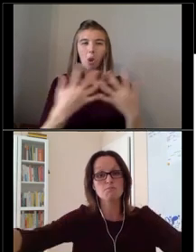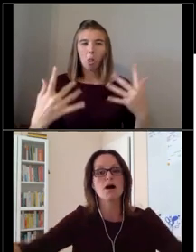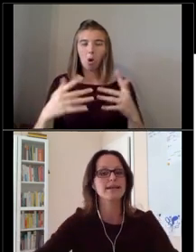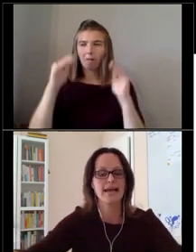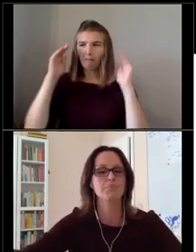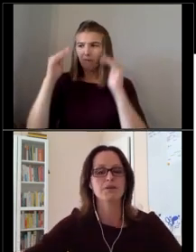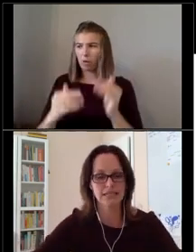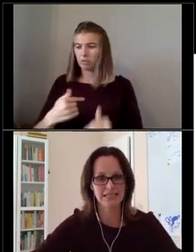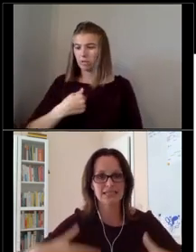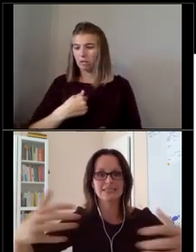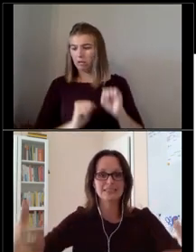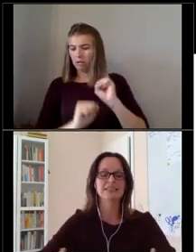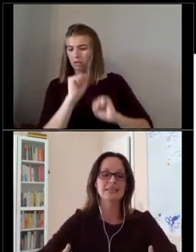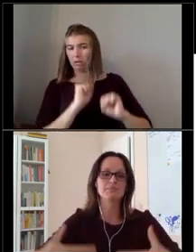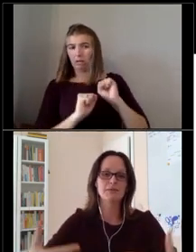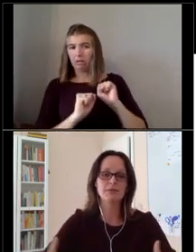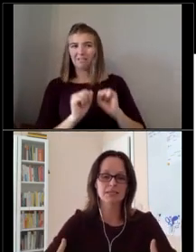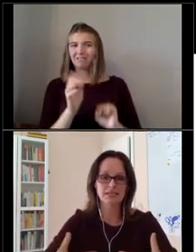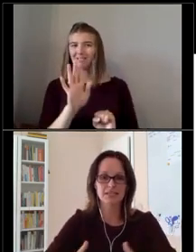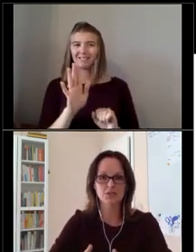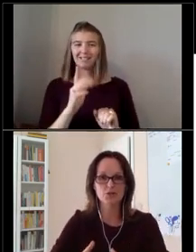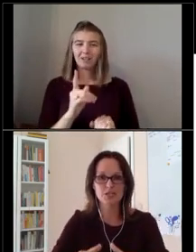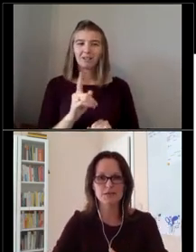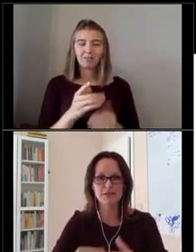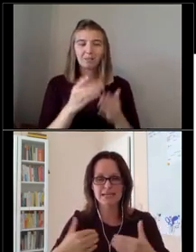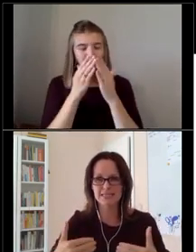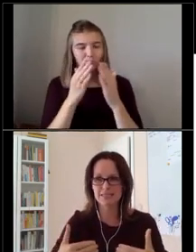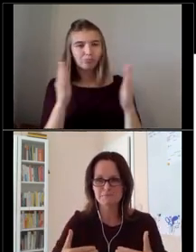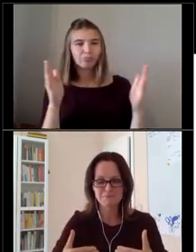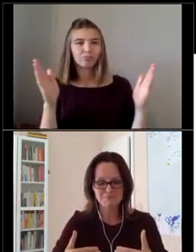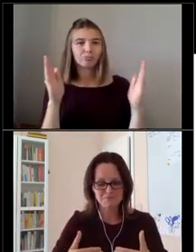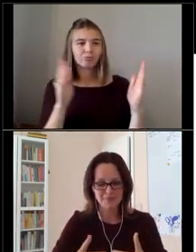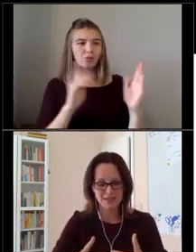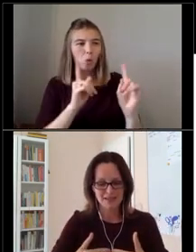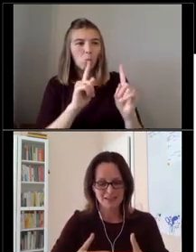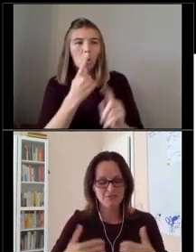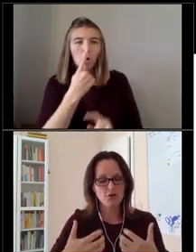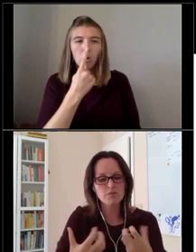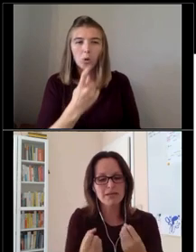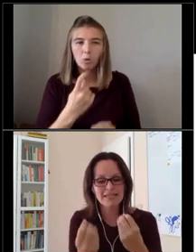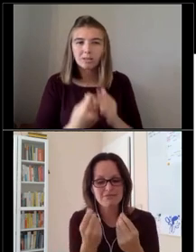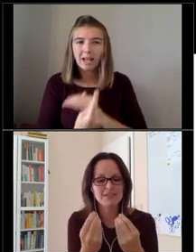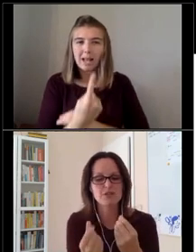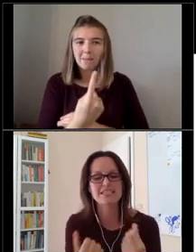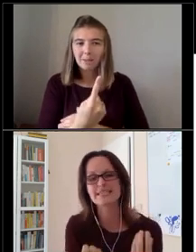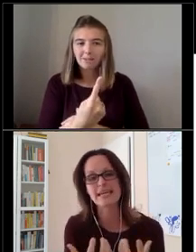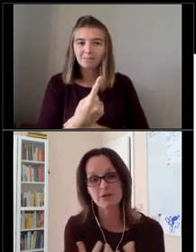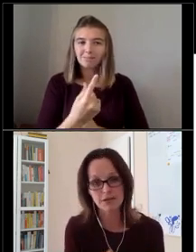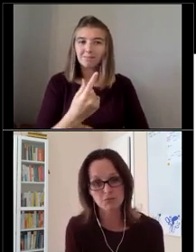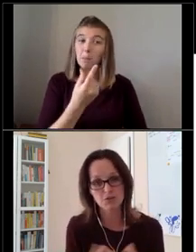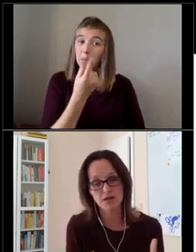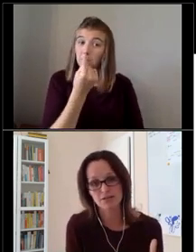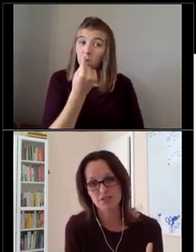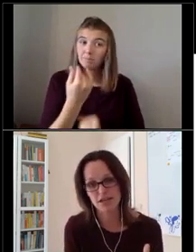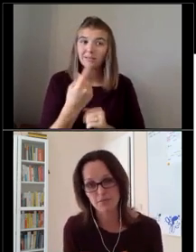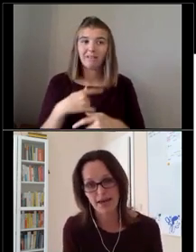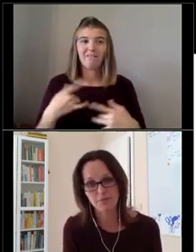say, well, what might happen here, then maybe you seem less, the vulnerability feels less